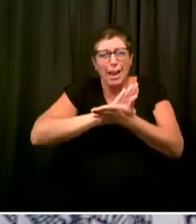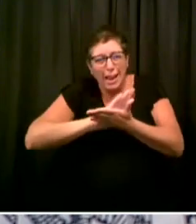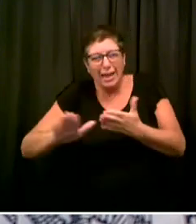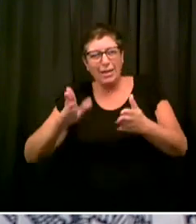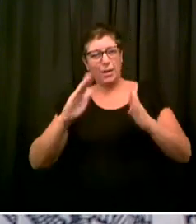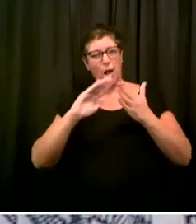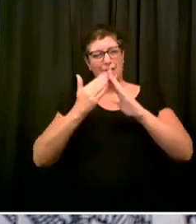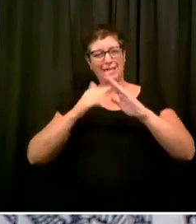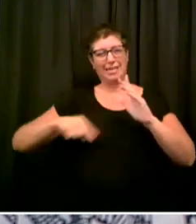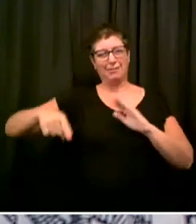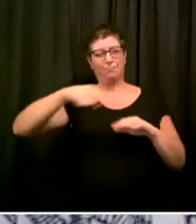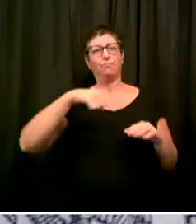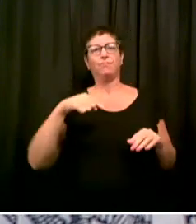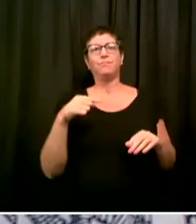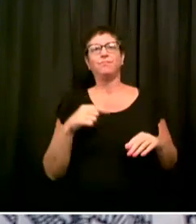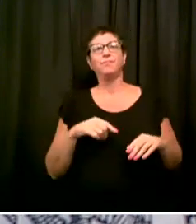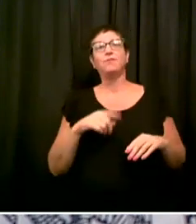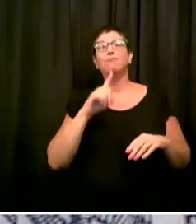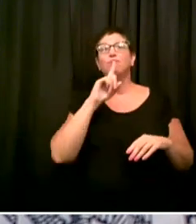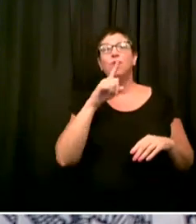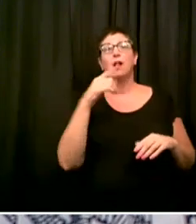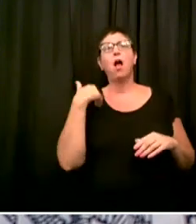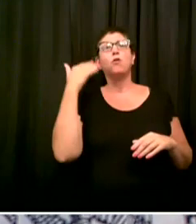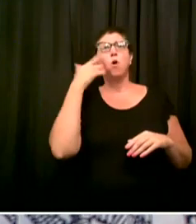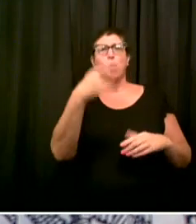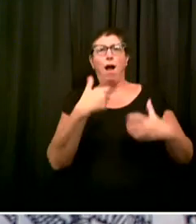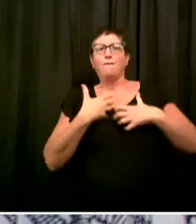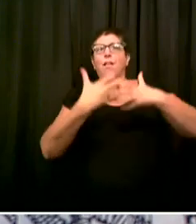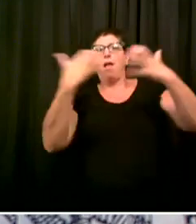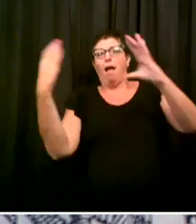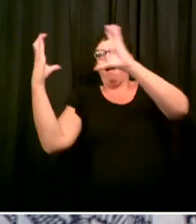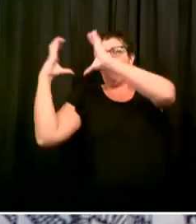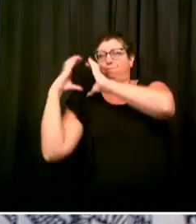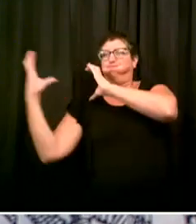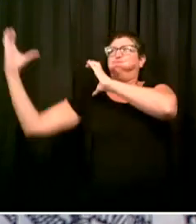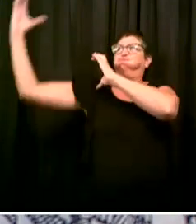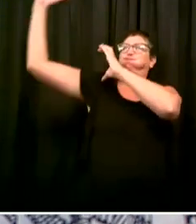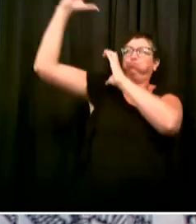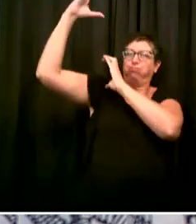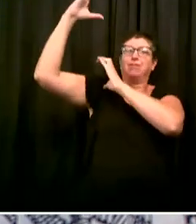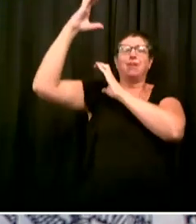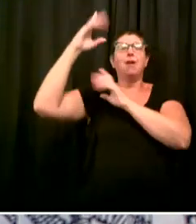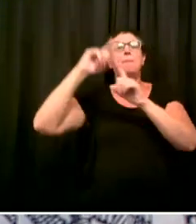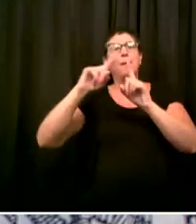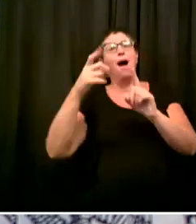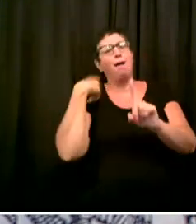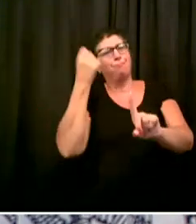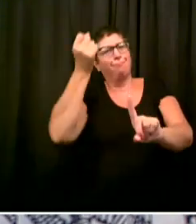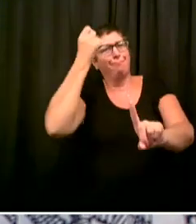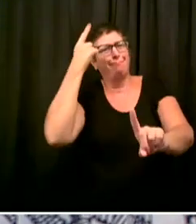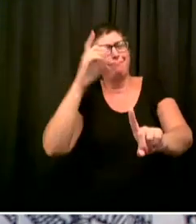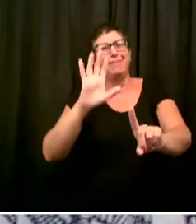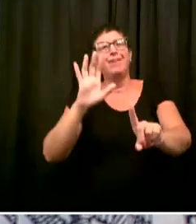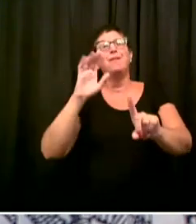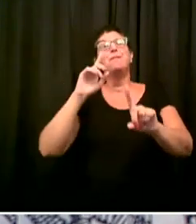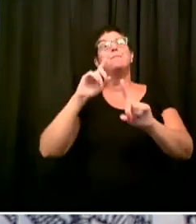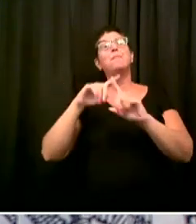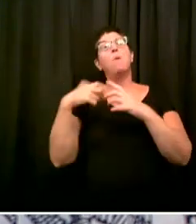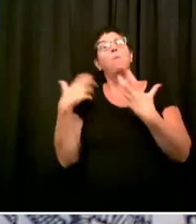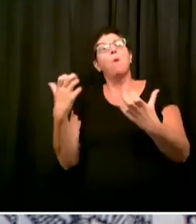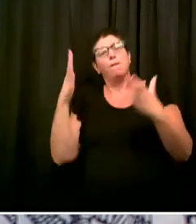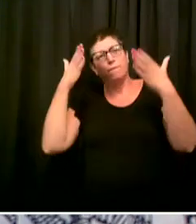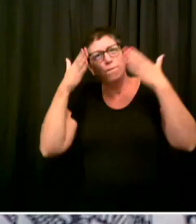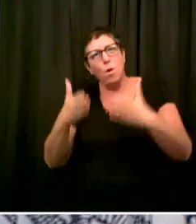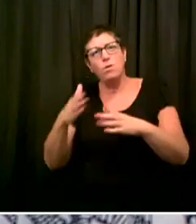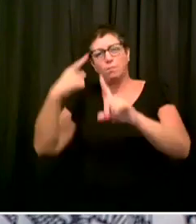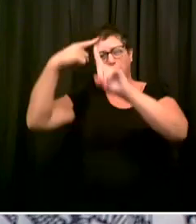your plate right now. Nobody denies that. But I think, to draw upon that strength that New Yorkers have, which is always, we